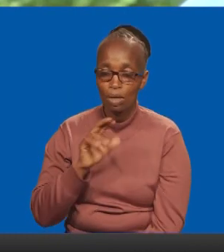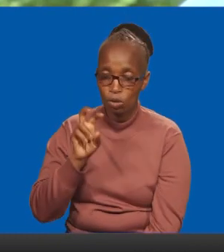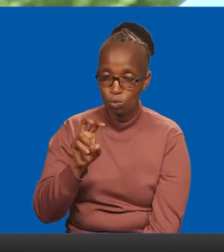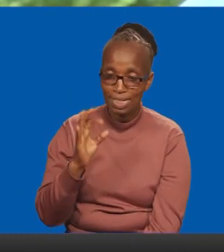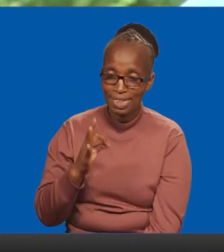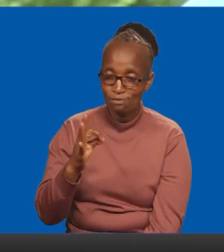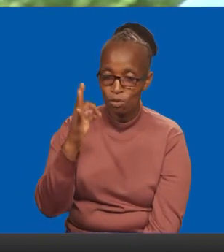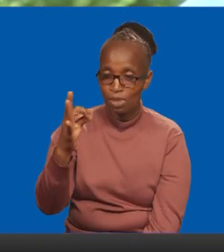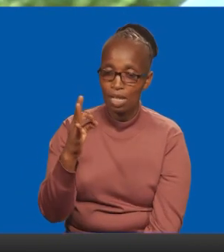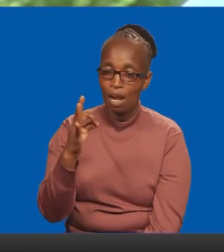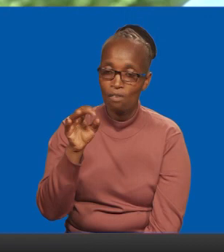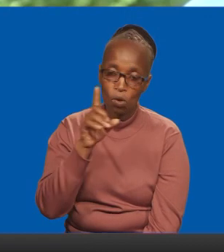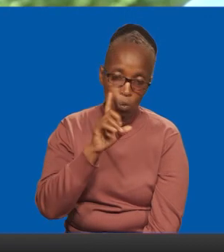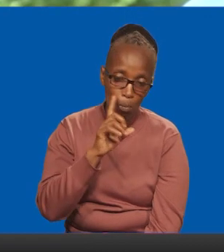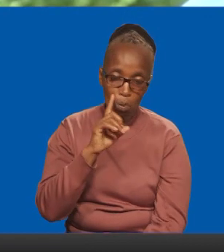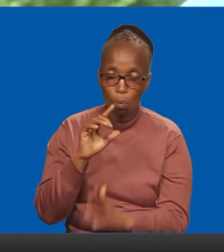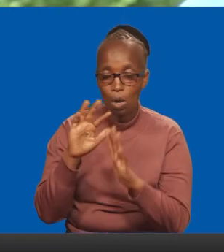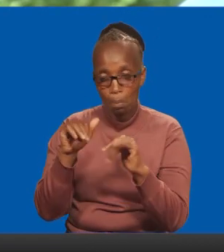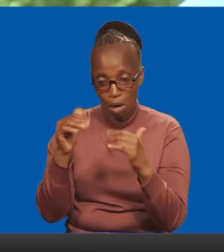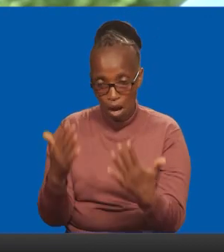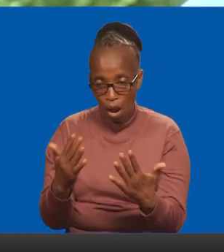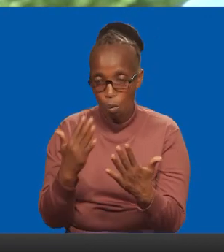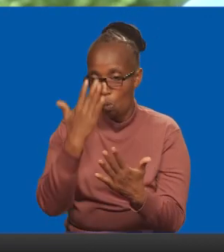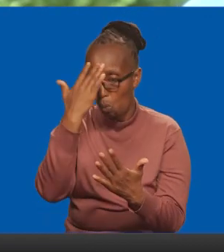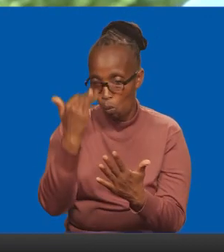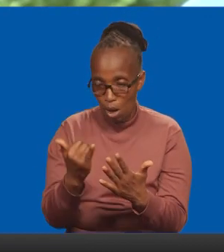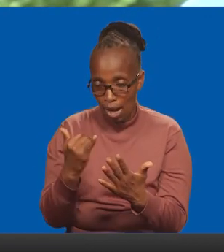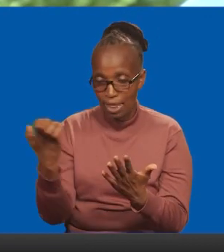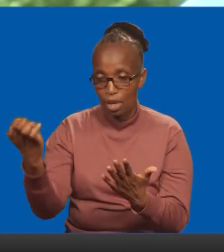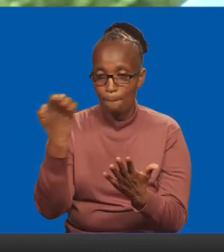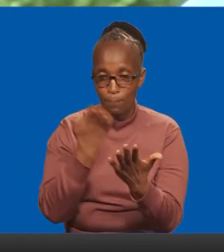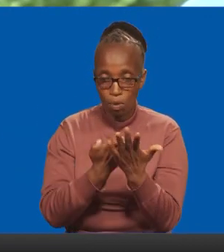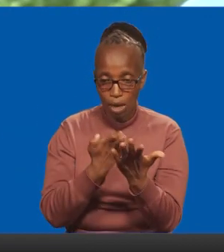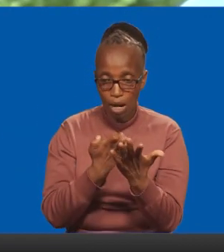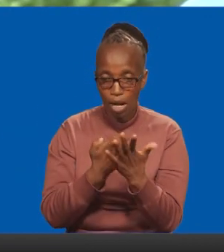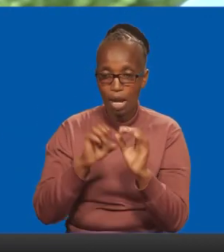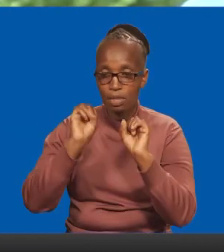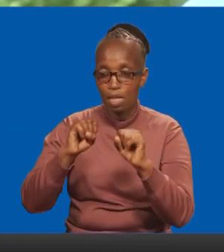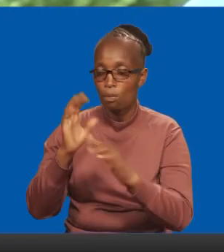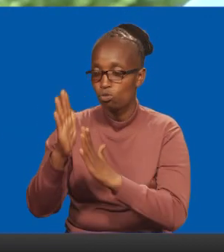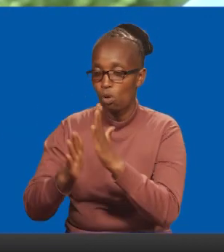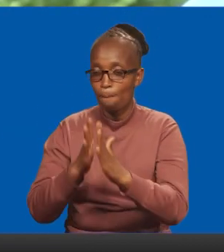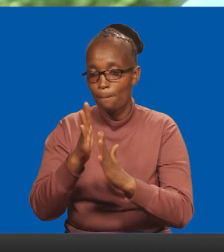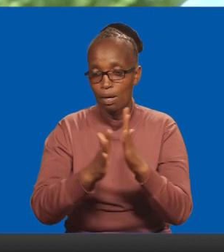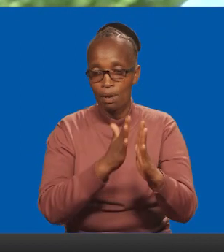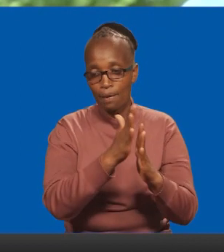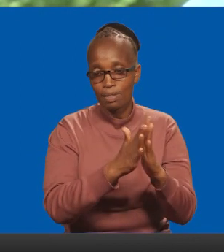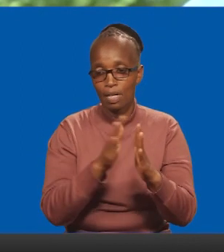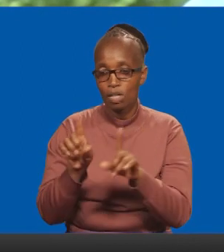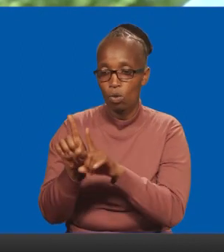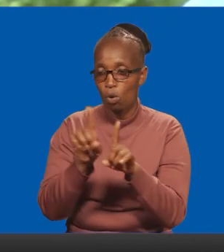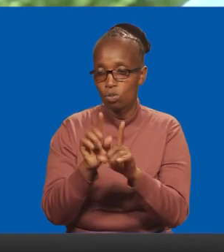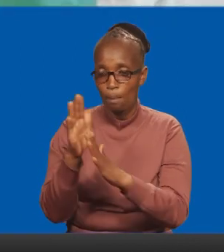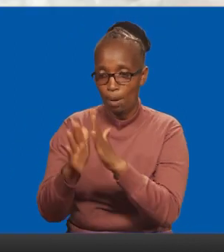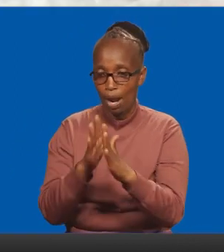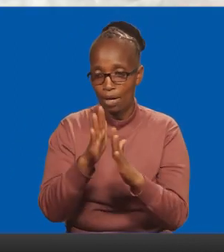the future of work will be and exactly how is the employee of tomorrow going to be like so that the employer is able to plan and